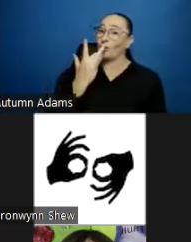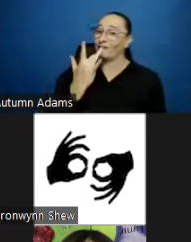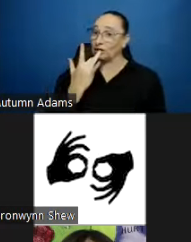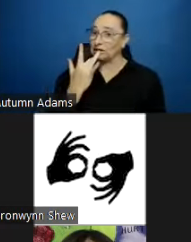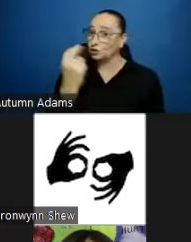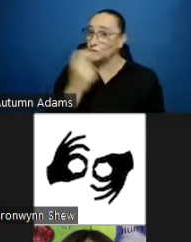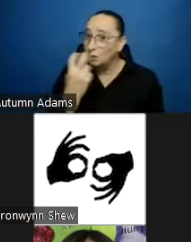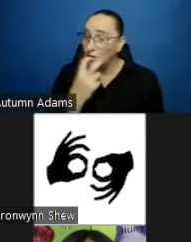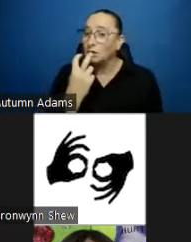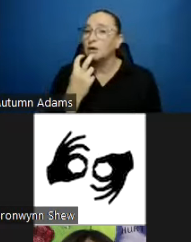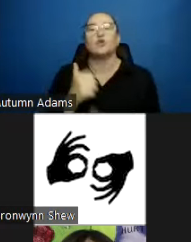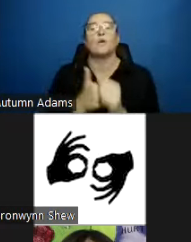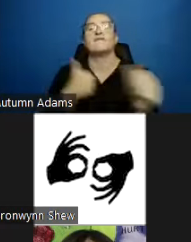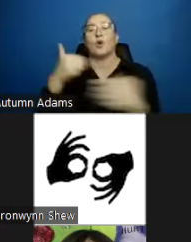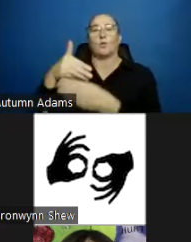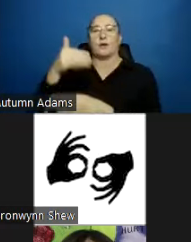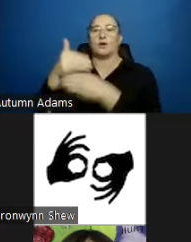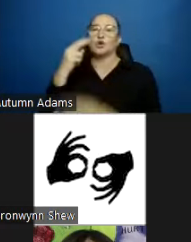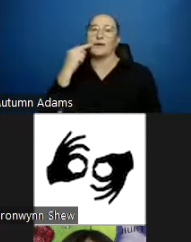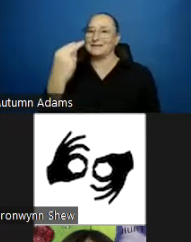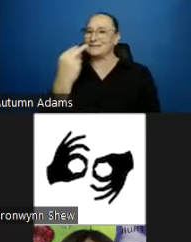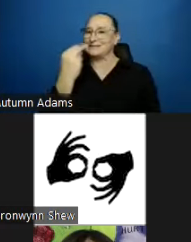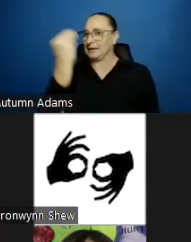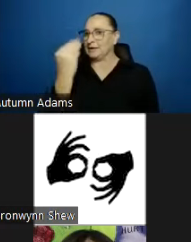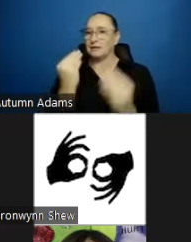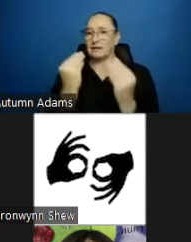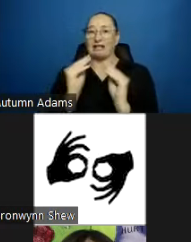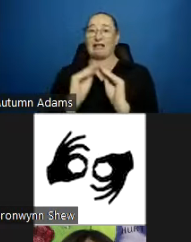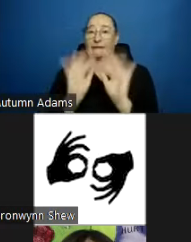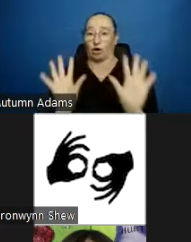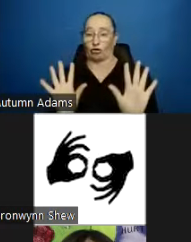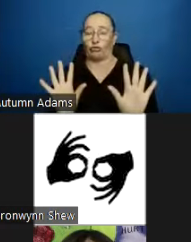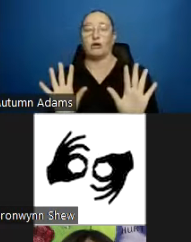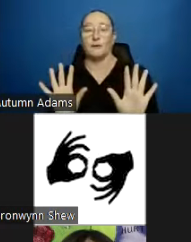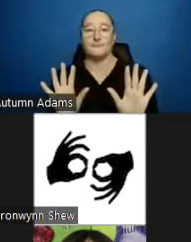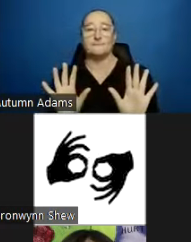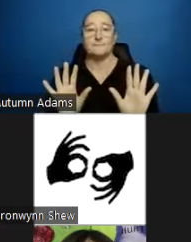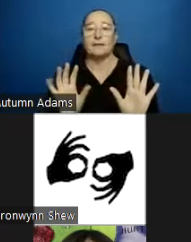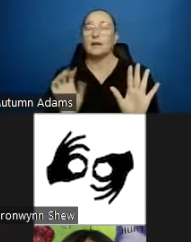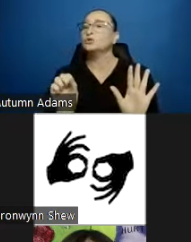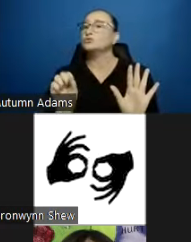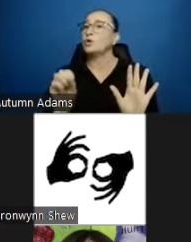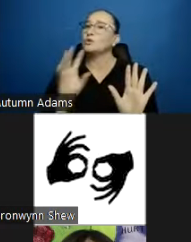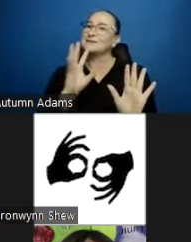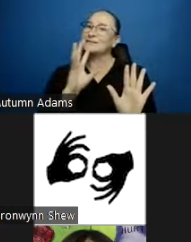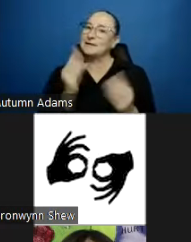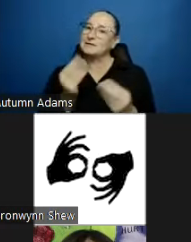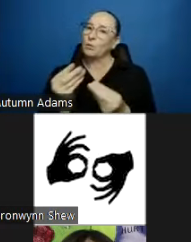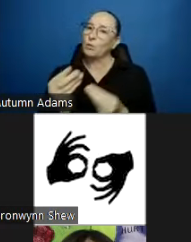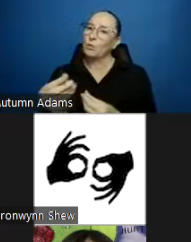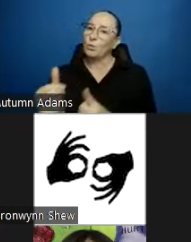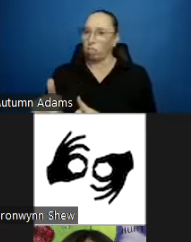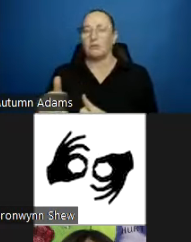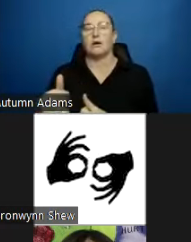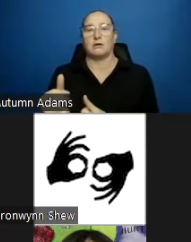window, and so that they can see your face clearly, and just so that you can speak smoothly as you